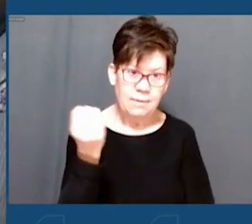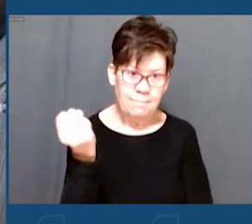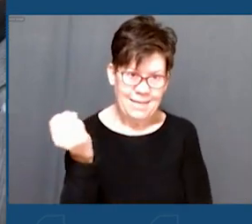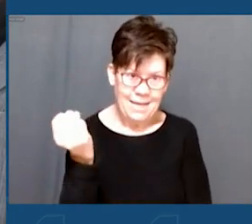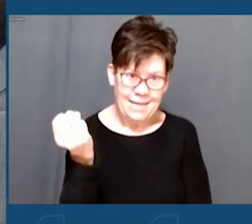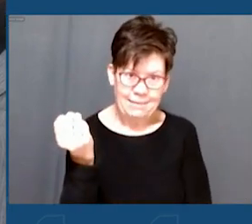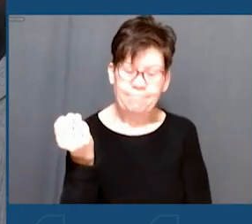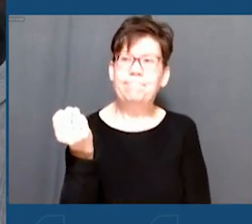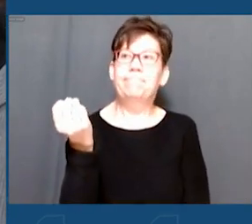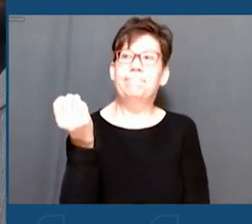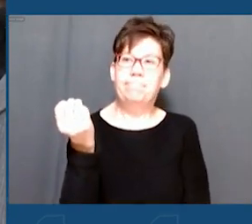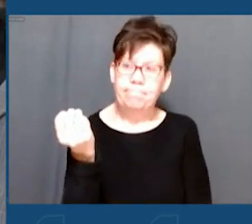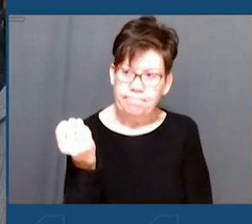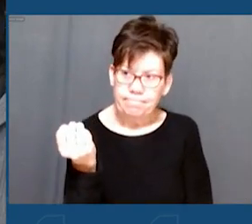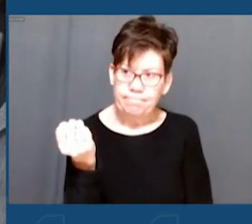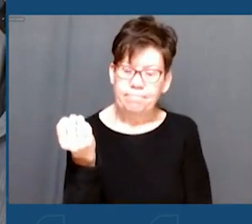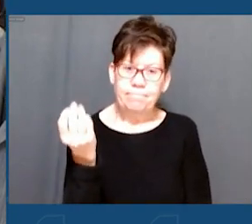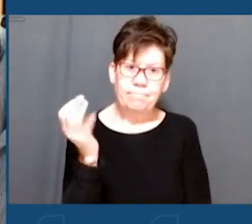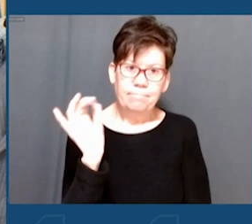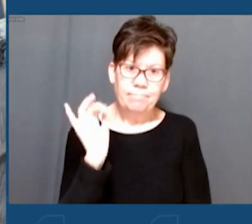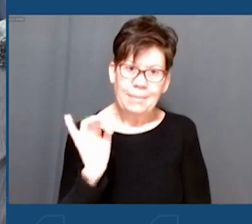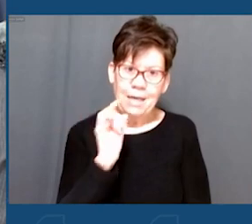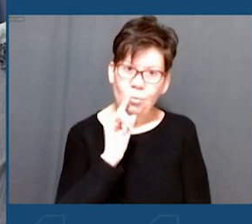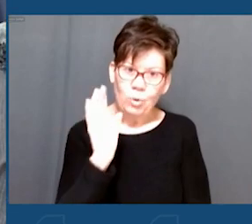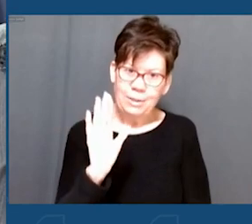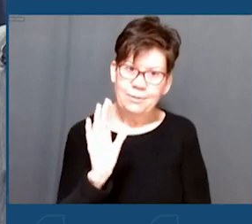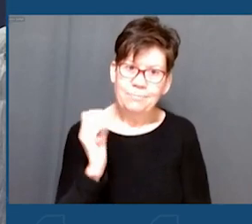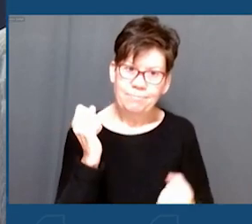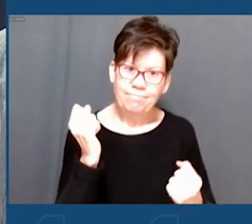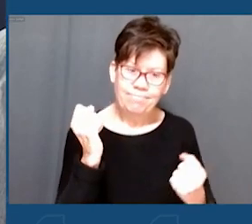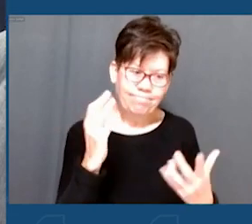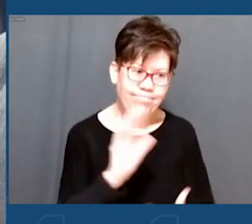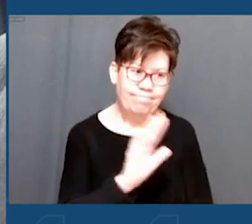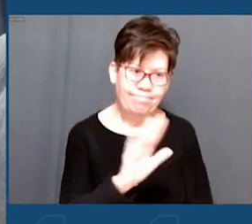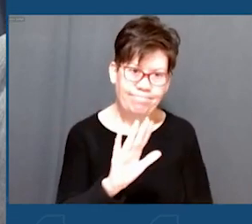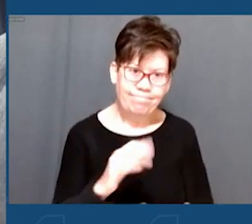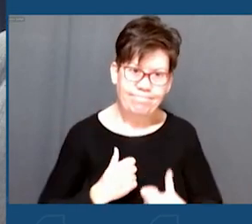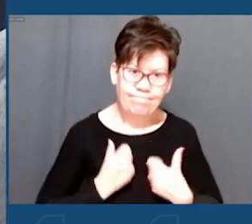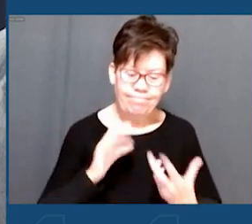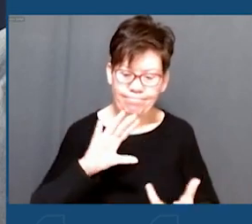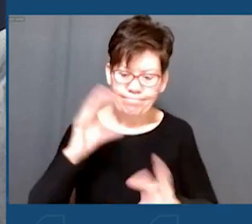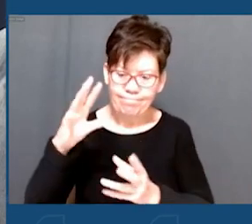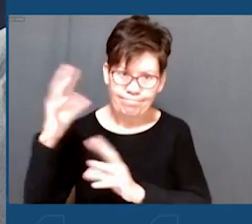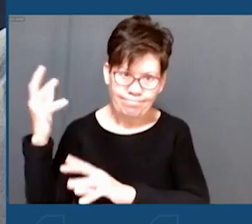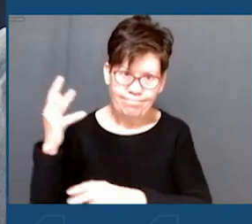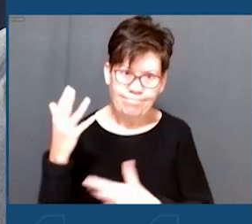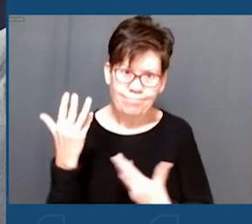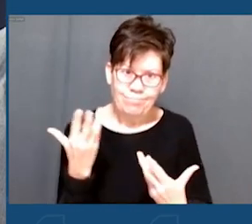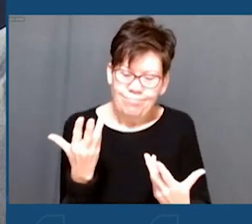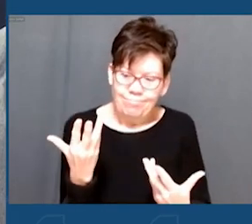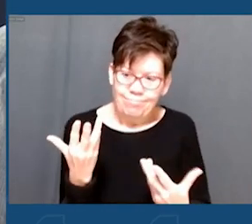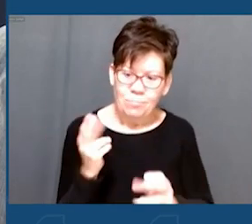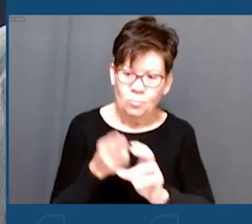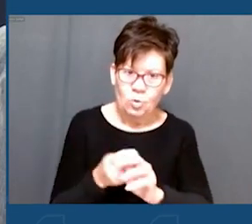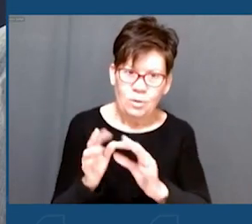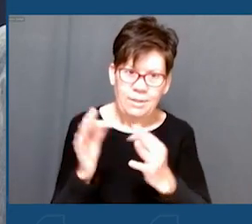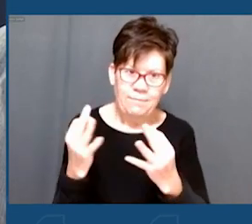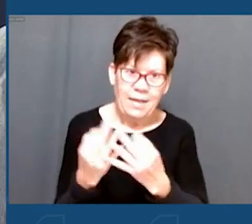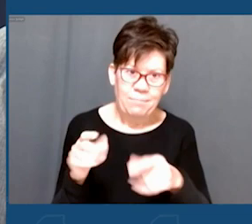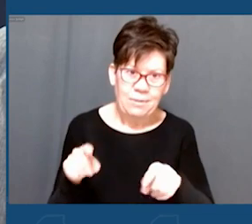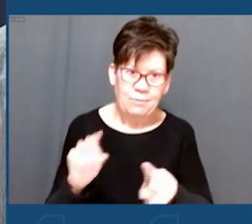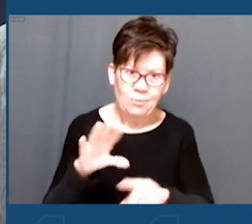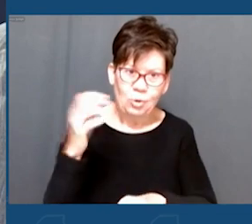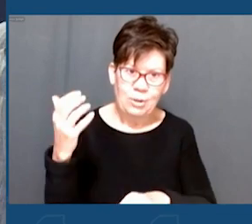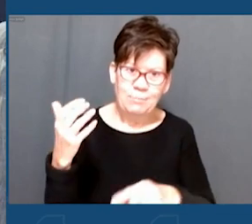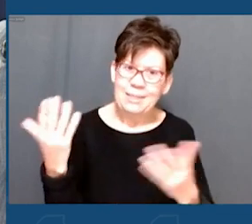going to be, unfortunately, very disruptive to those who want to leave or arrive and spend time with family over the Christmas holiday.